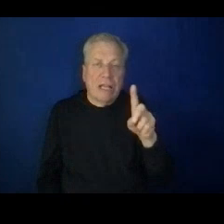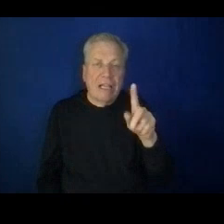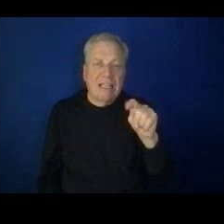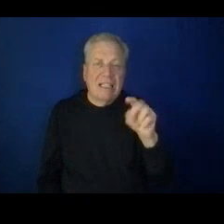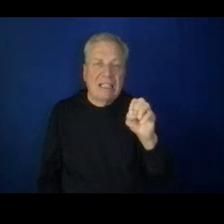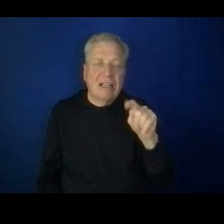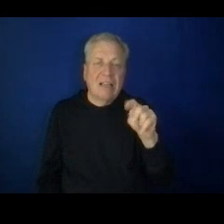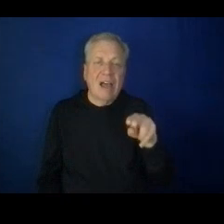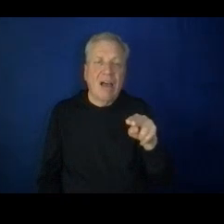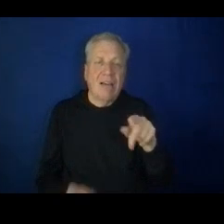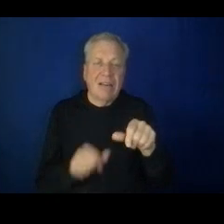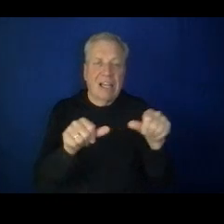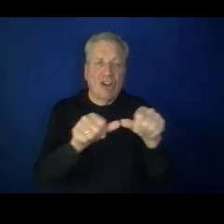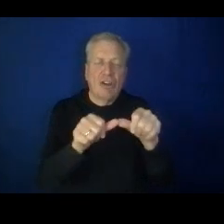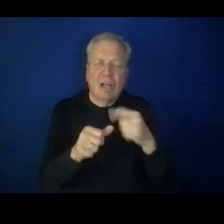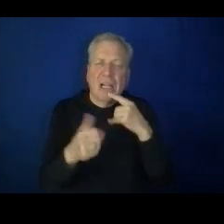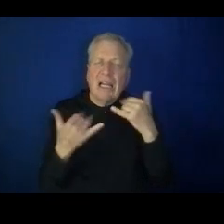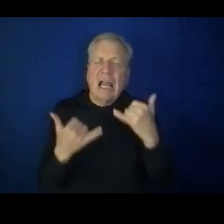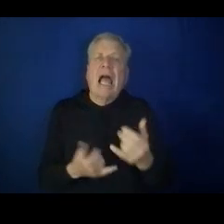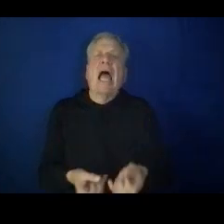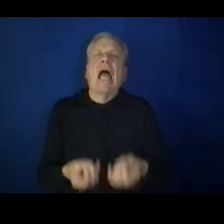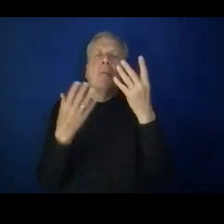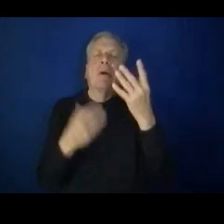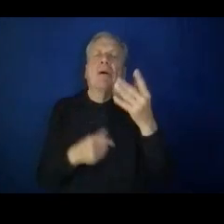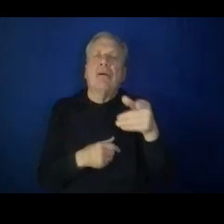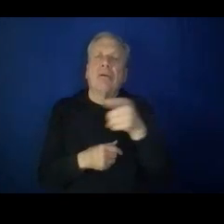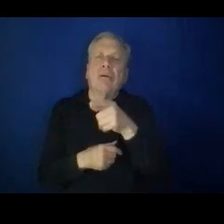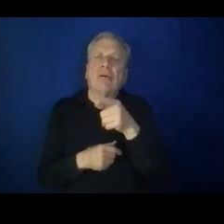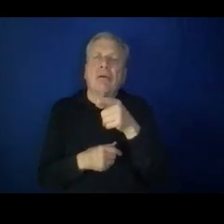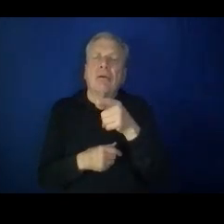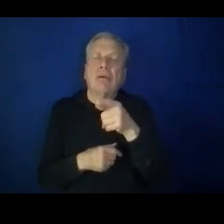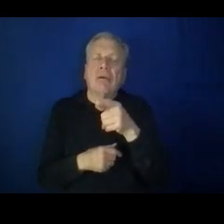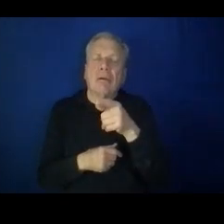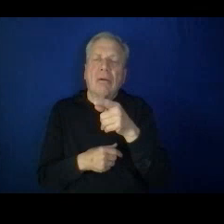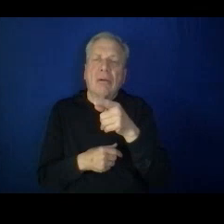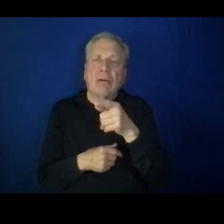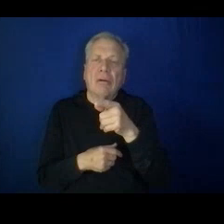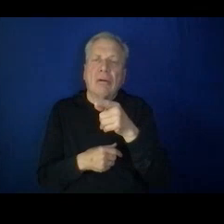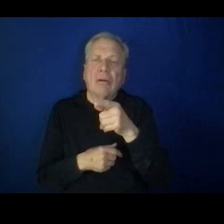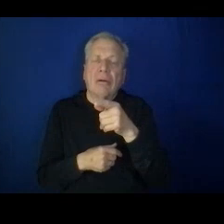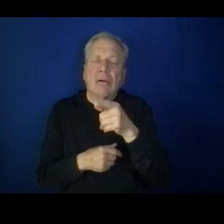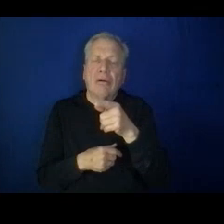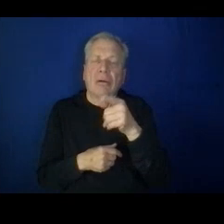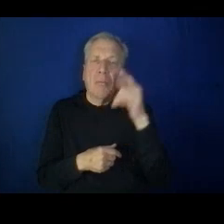another question was how many buffalo had been harvested this last winter? It was 41.